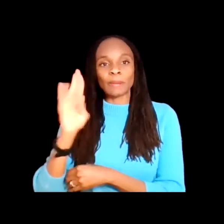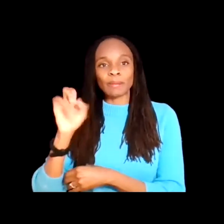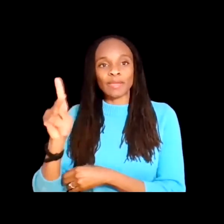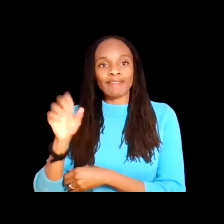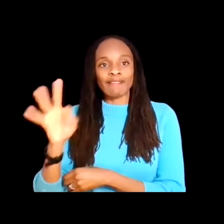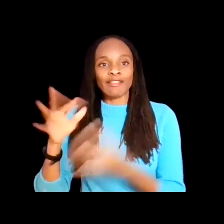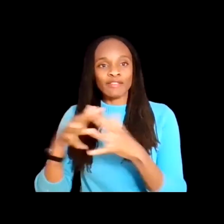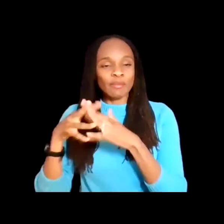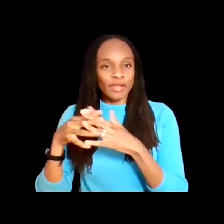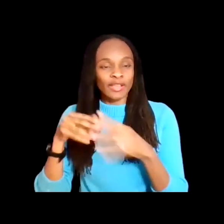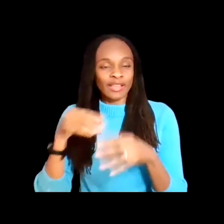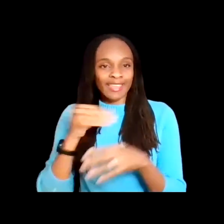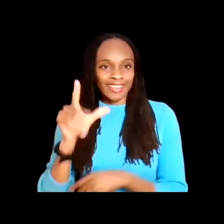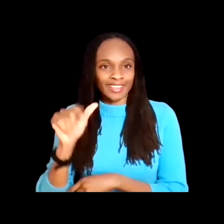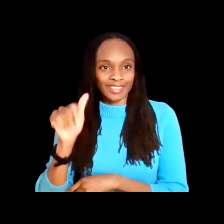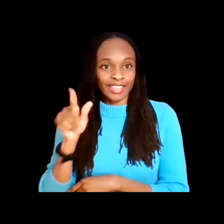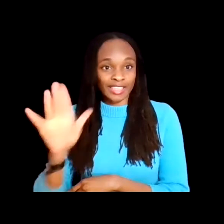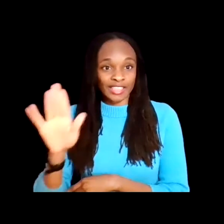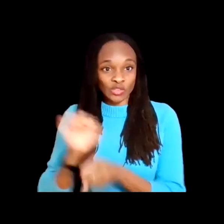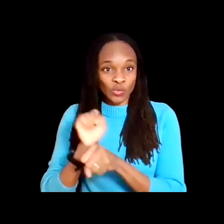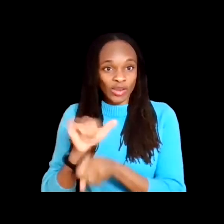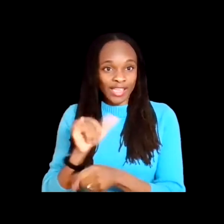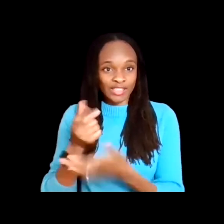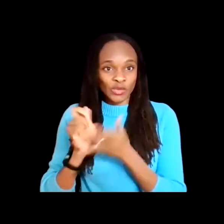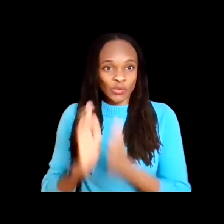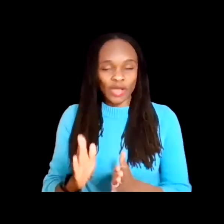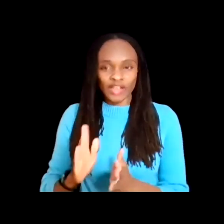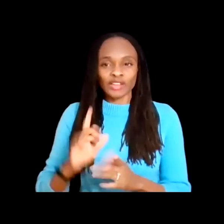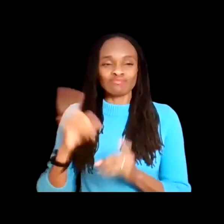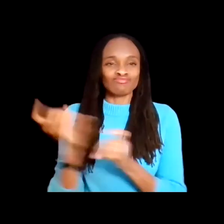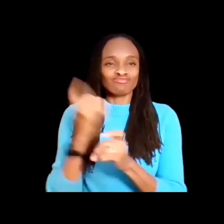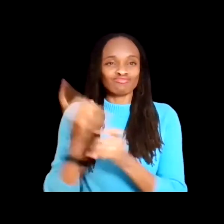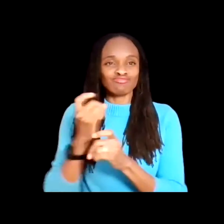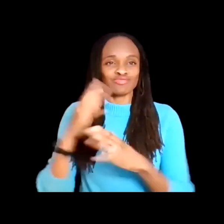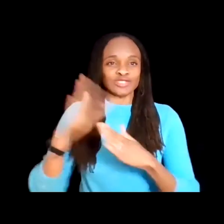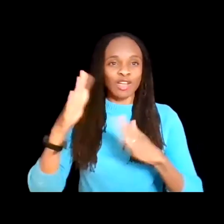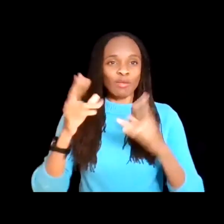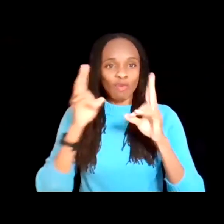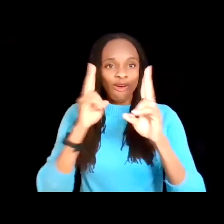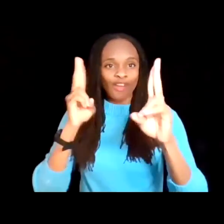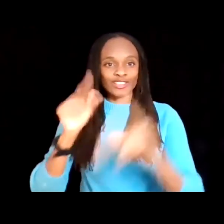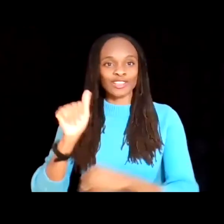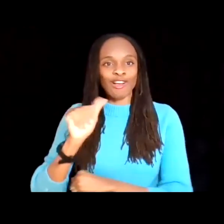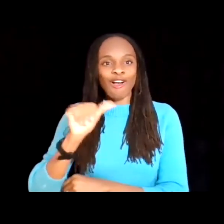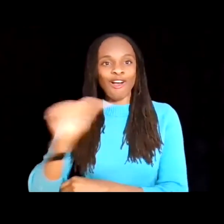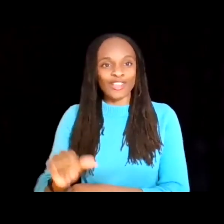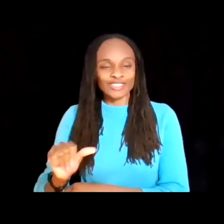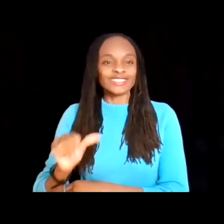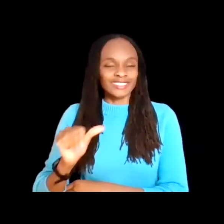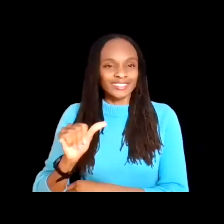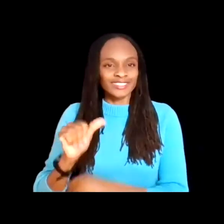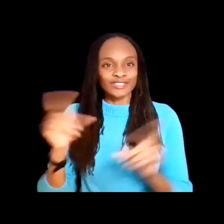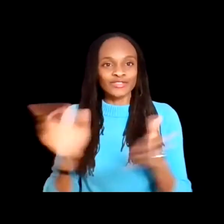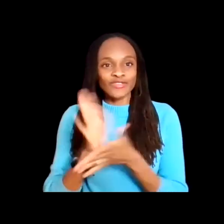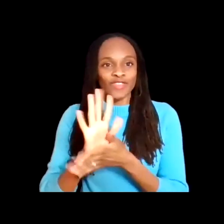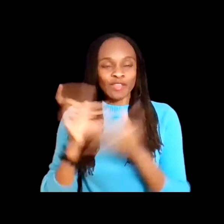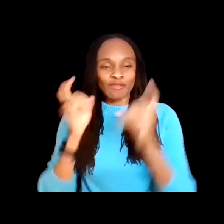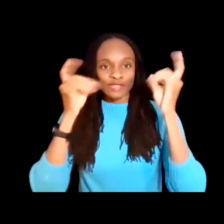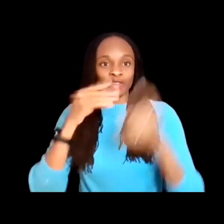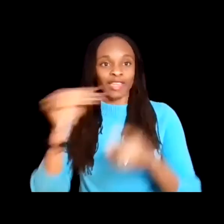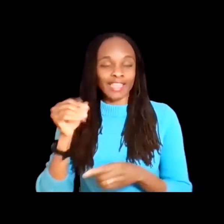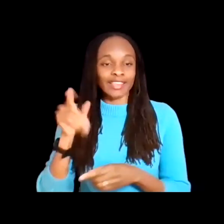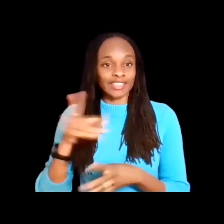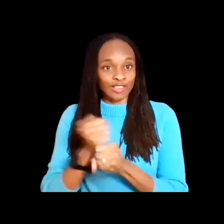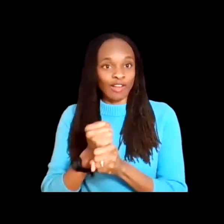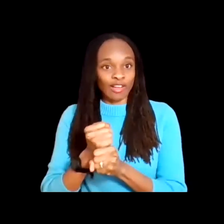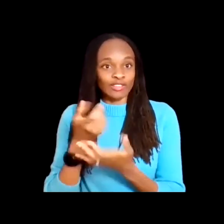Angeles. His work as a writer has won top honors at the Austin Film Festival and earned him a spot in the Disney ABC writing program. He